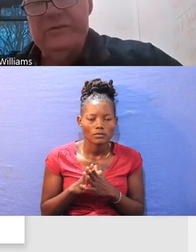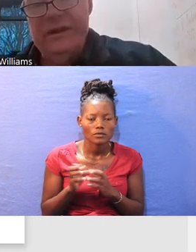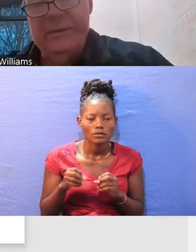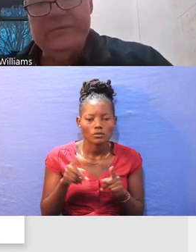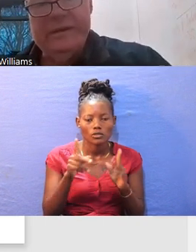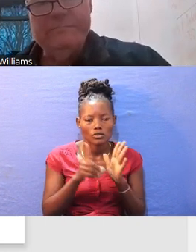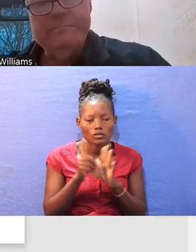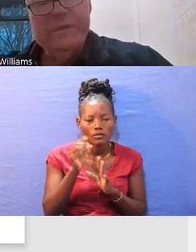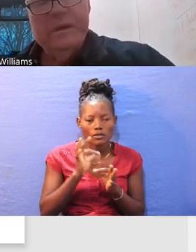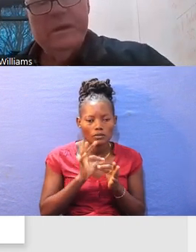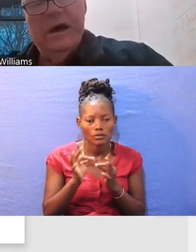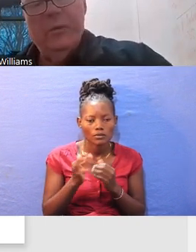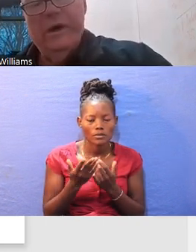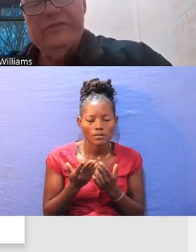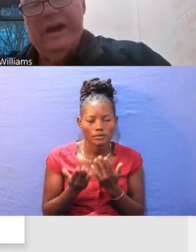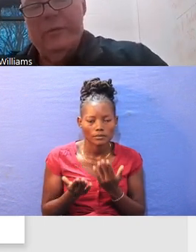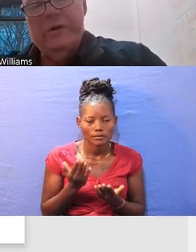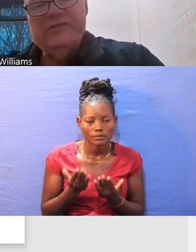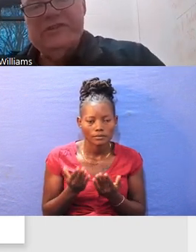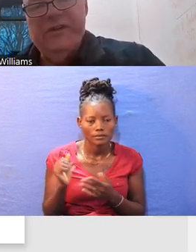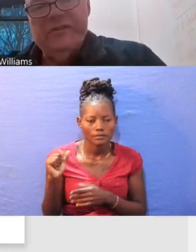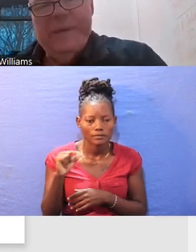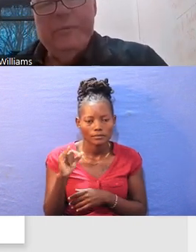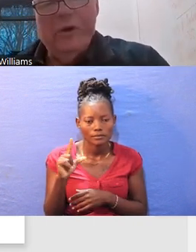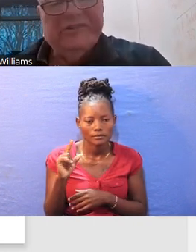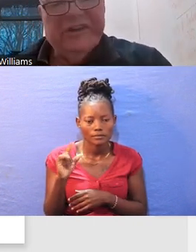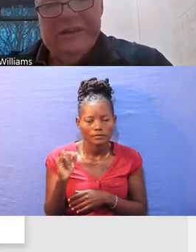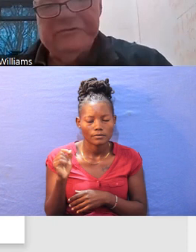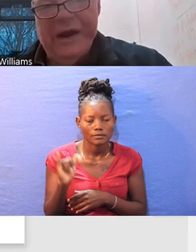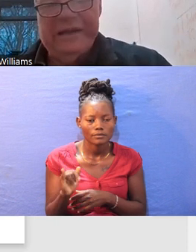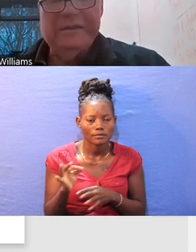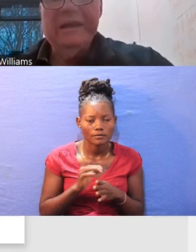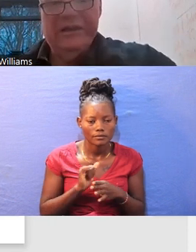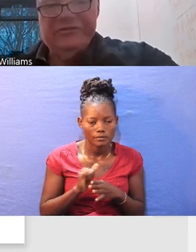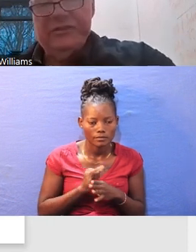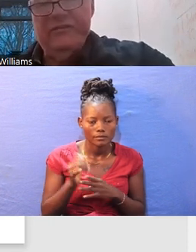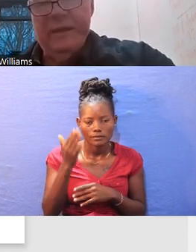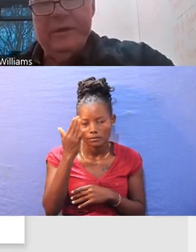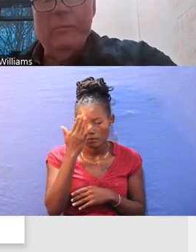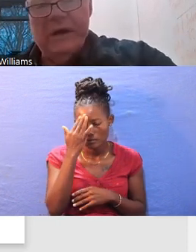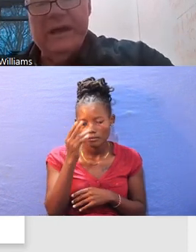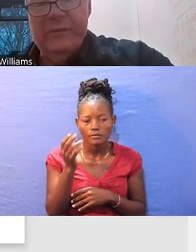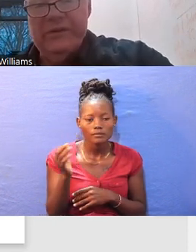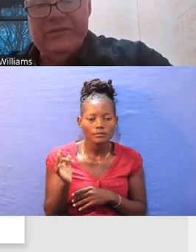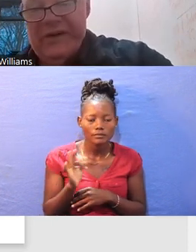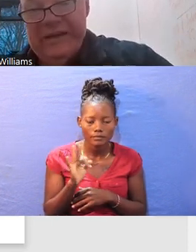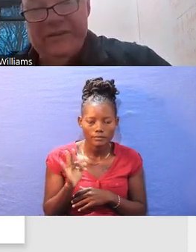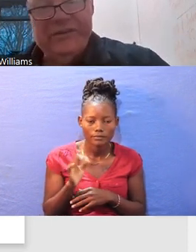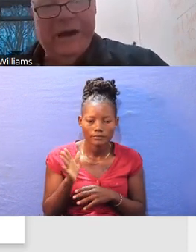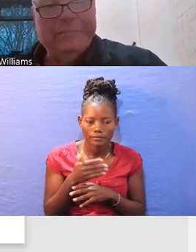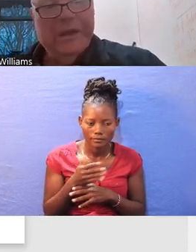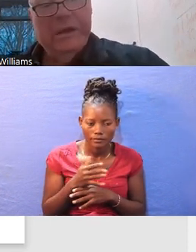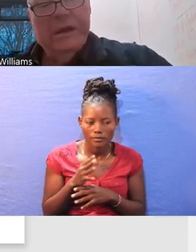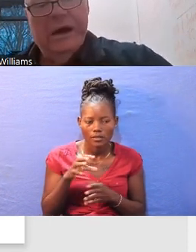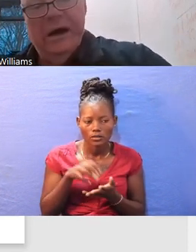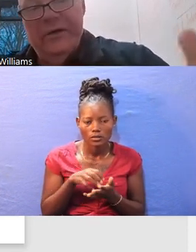capacity to develop speed. Wednesday, so we're going to change the focus, maybe more agility training and strength development on Monday, Wednesday, Friday this